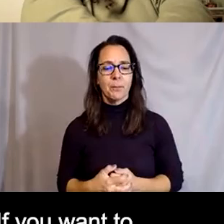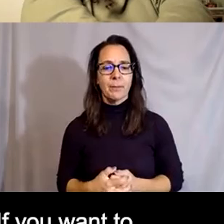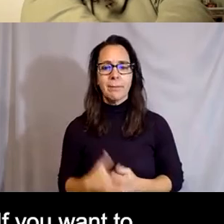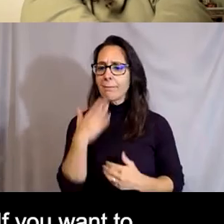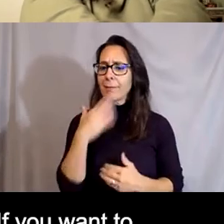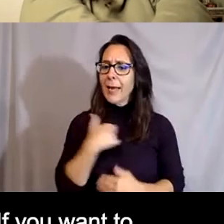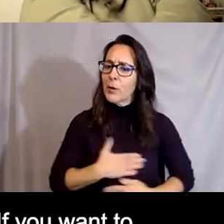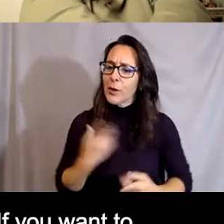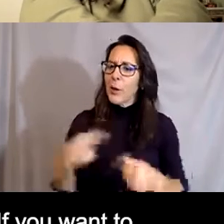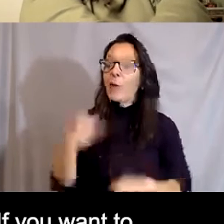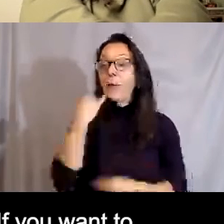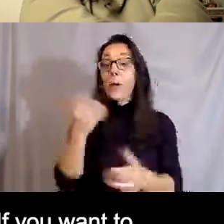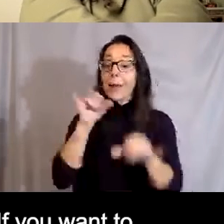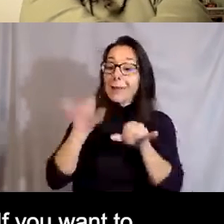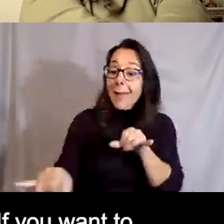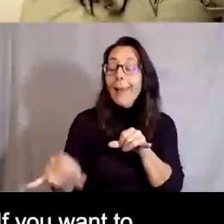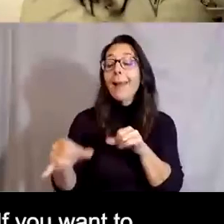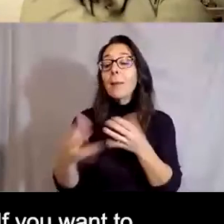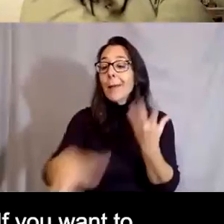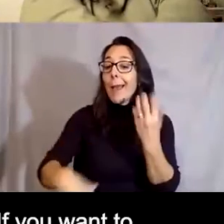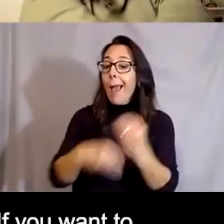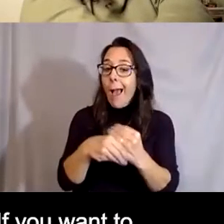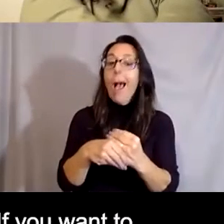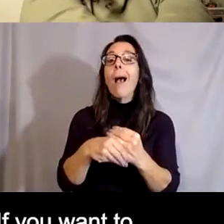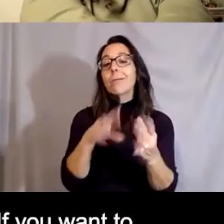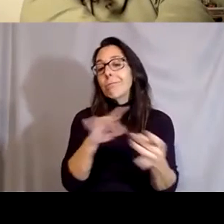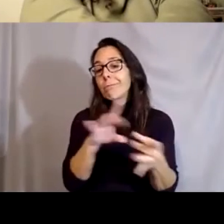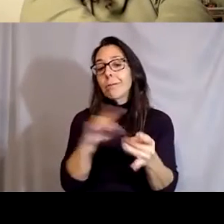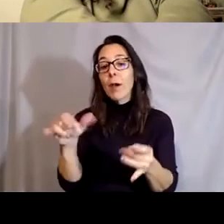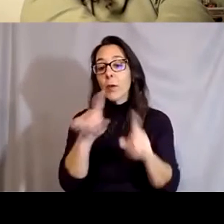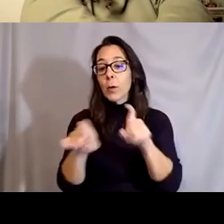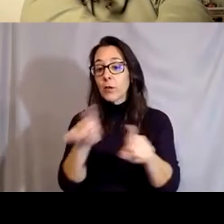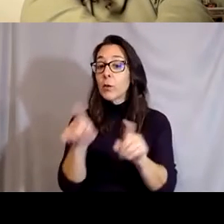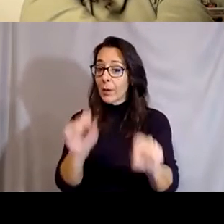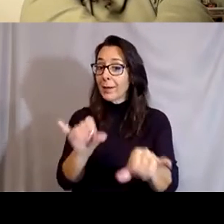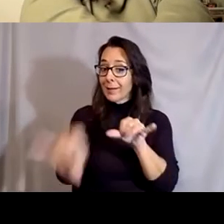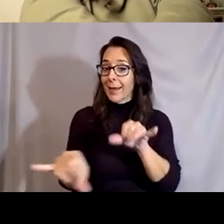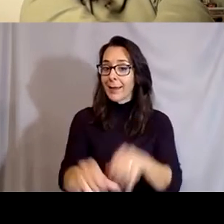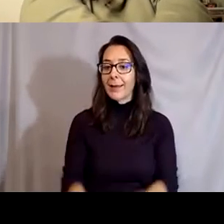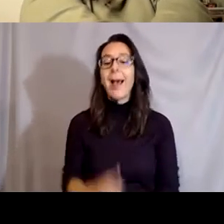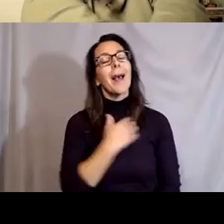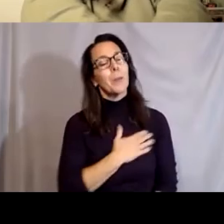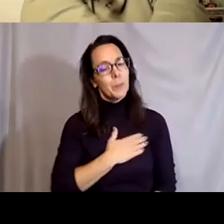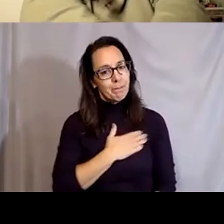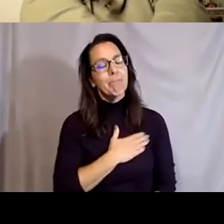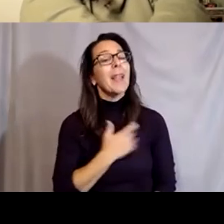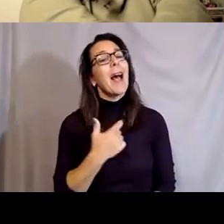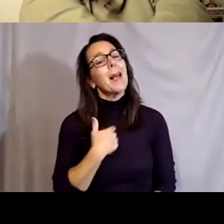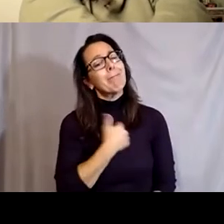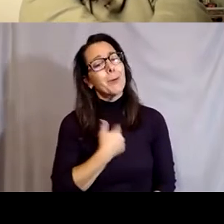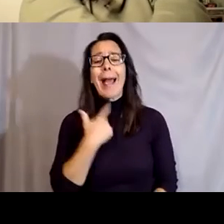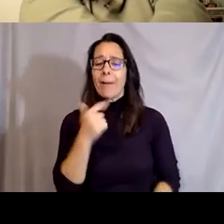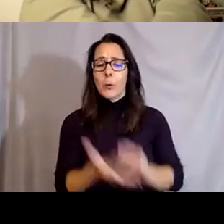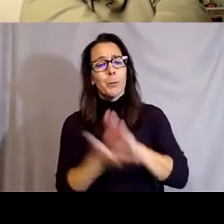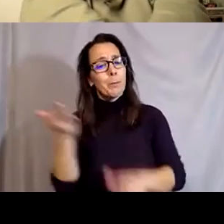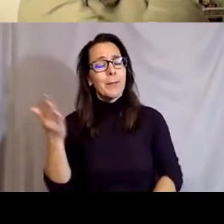want to stick around and chime in on any of the other questions, feel free to hang out. I appreciate it. I apologize, but I do have to run. It was so great to